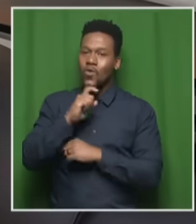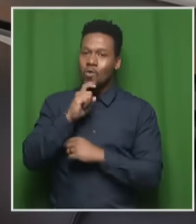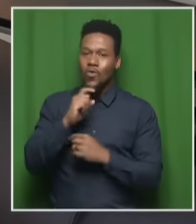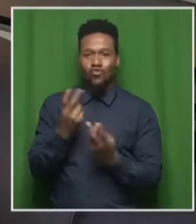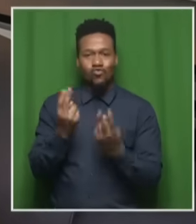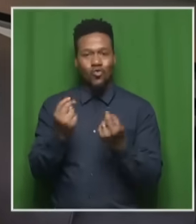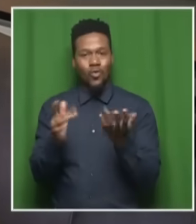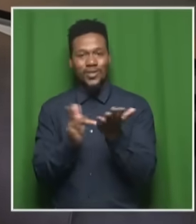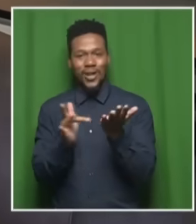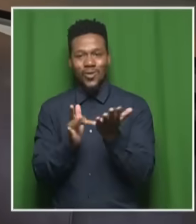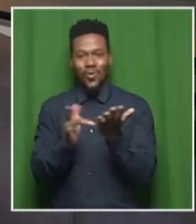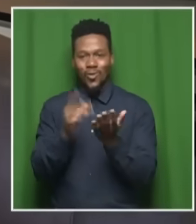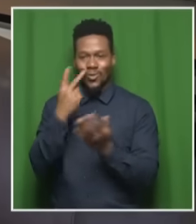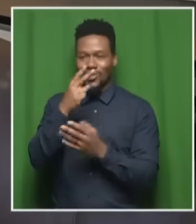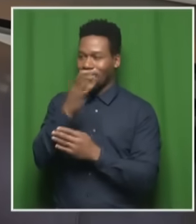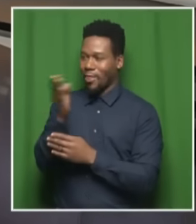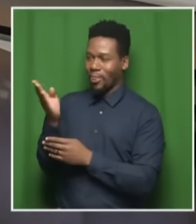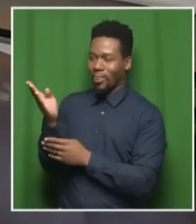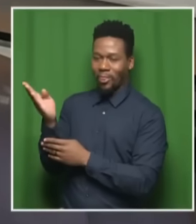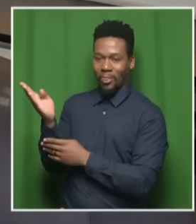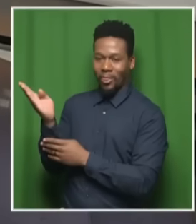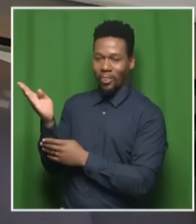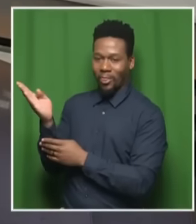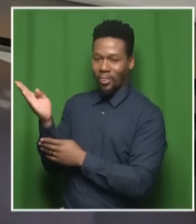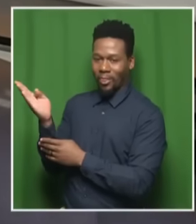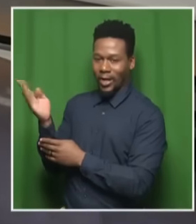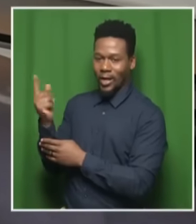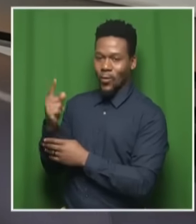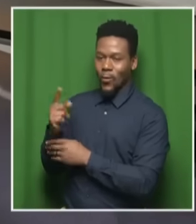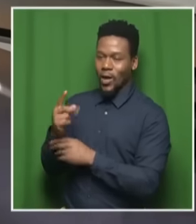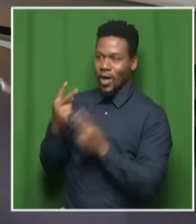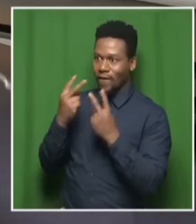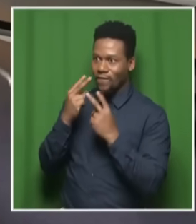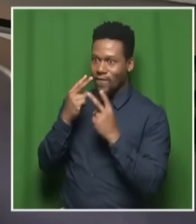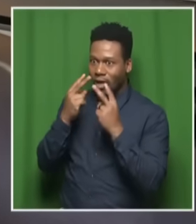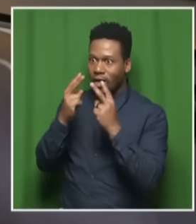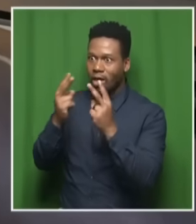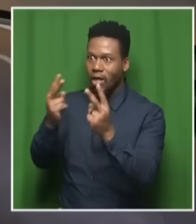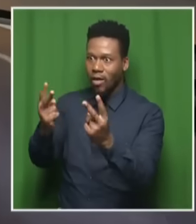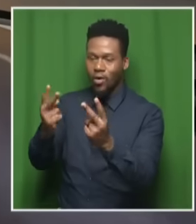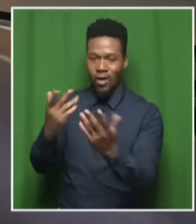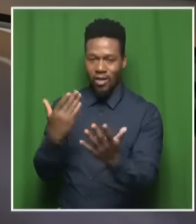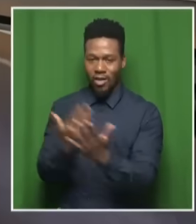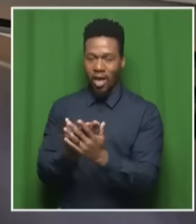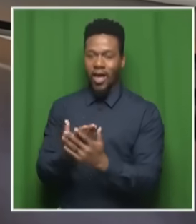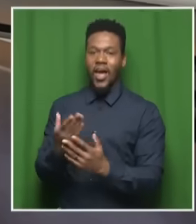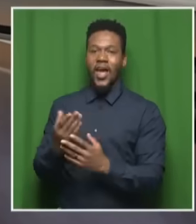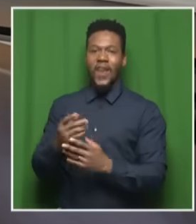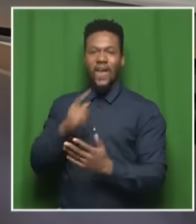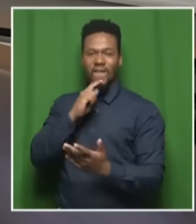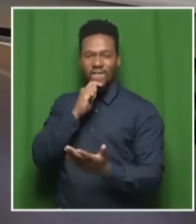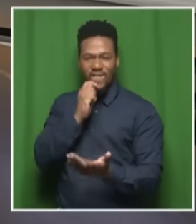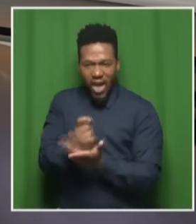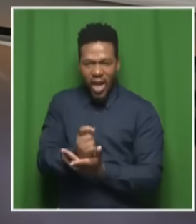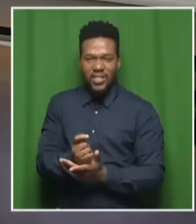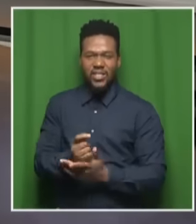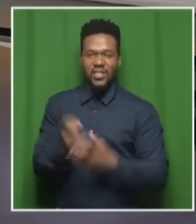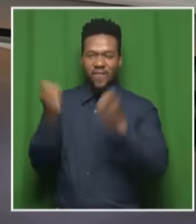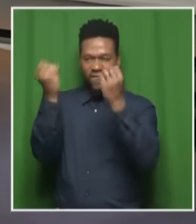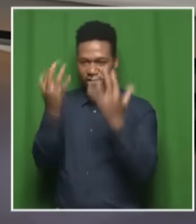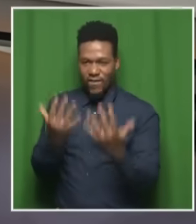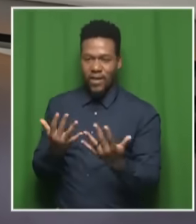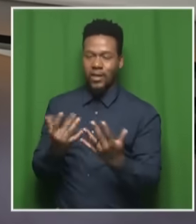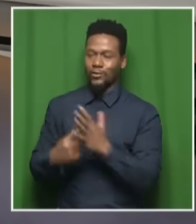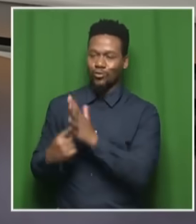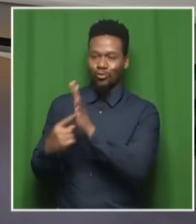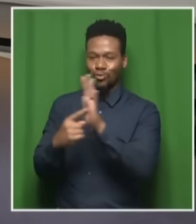as you can see on your screens, we're visually representing some of the facts and figures at this hour, given the data that